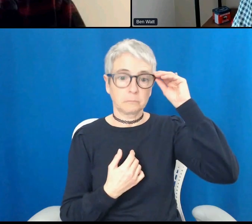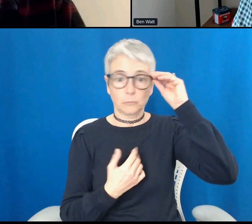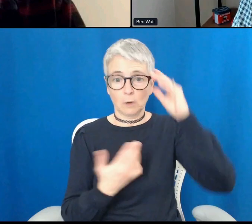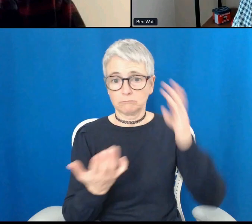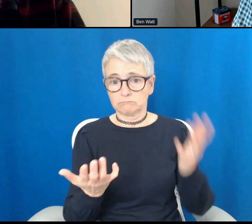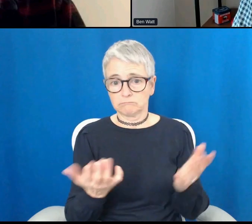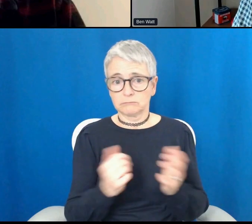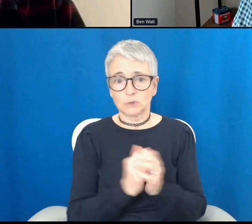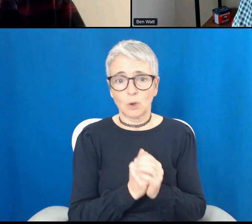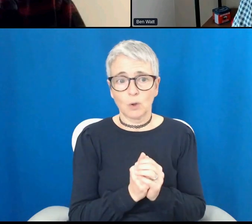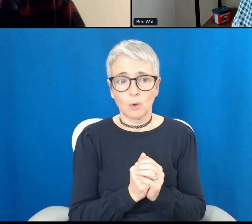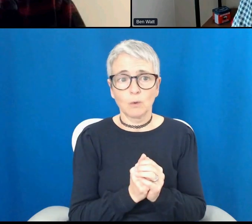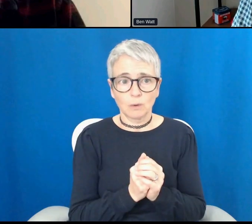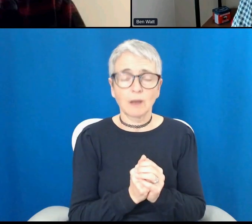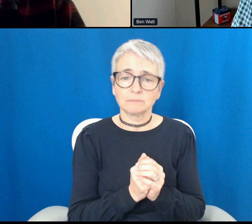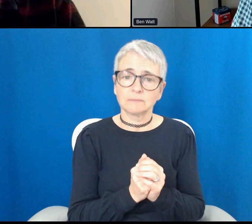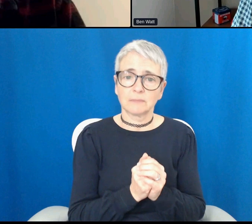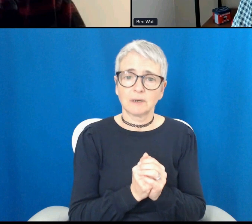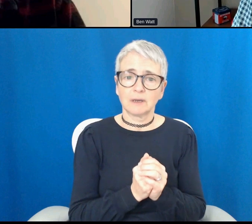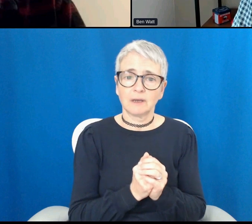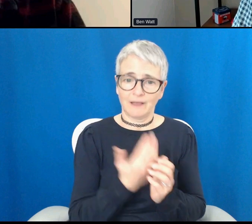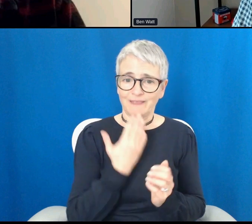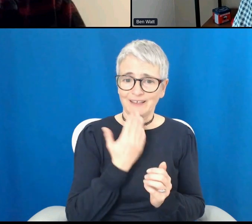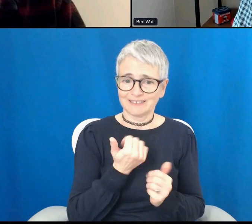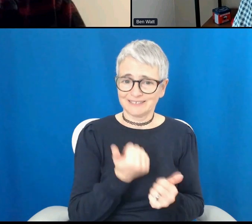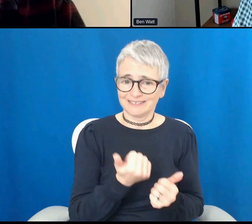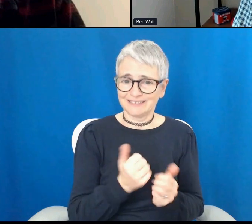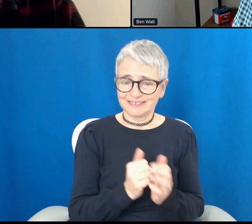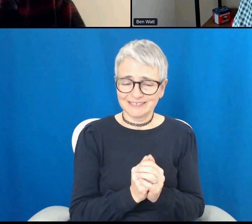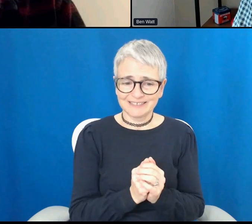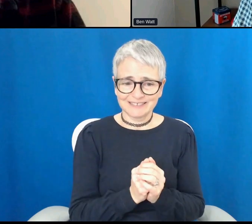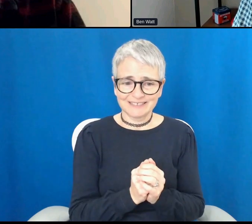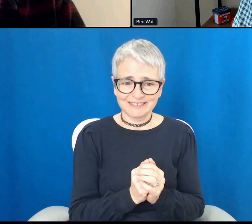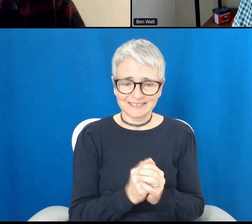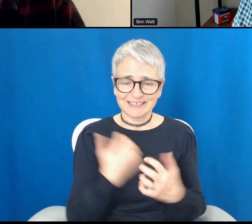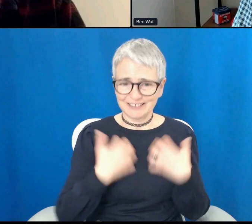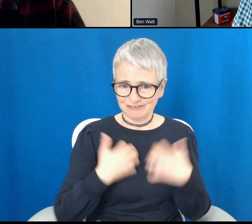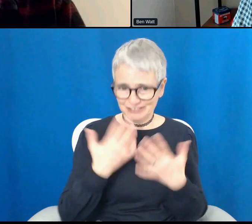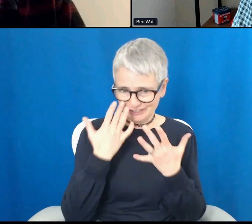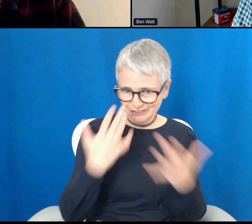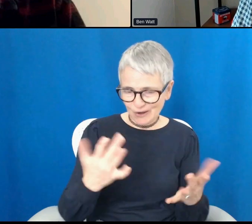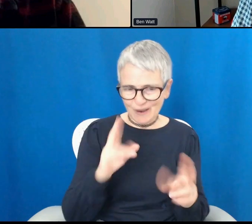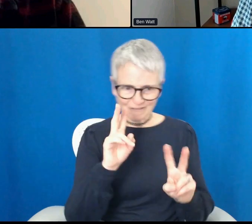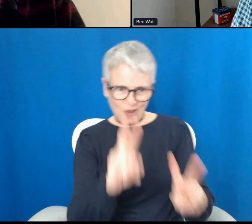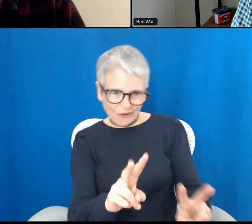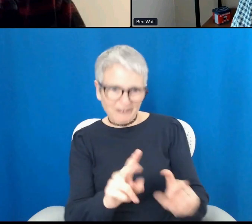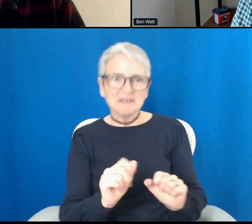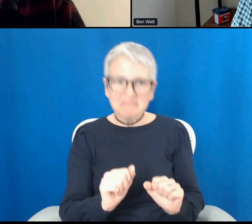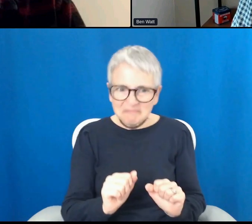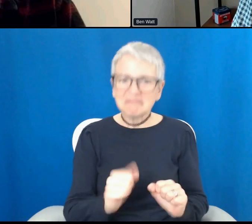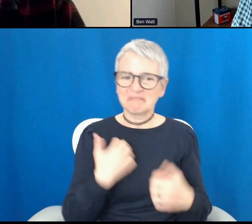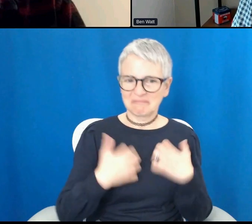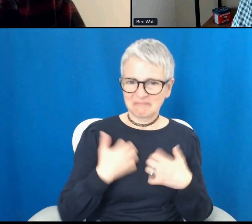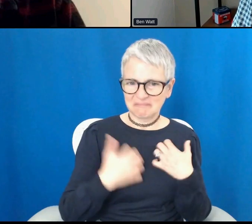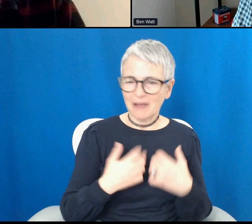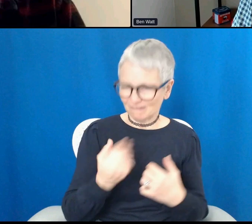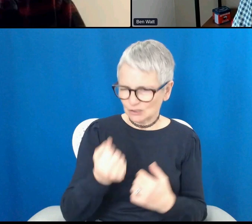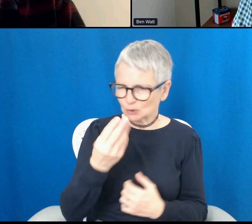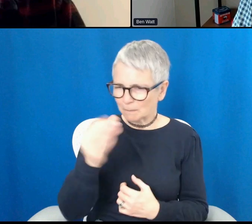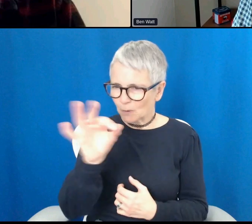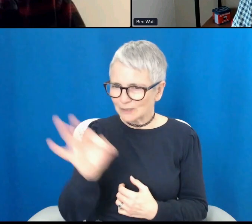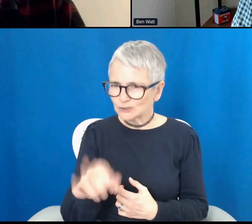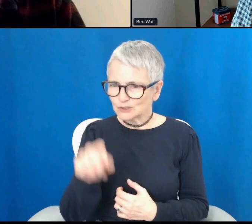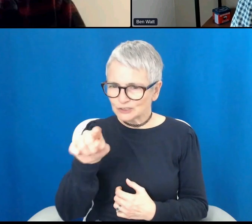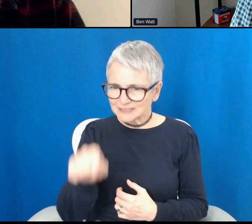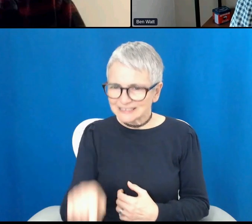very lots of thanks for speaking today and sharing your screen and sharing that information. There are a few questions in